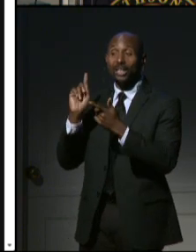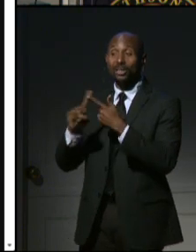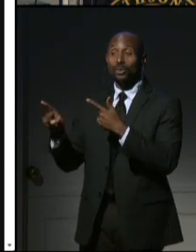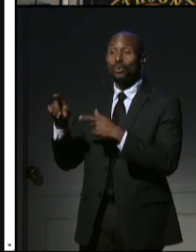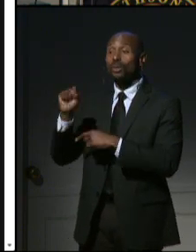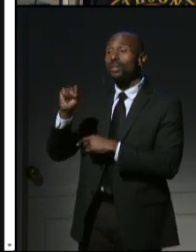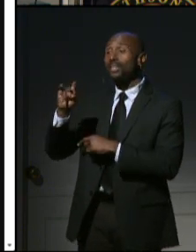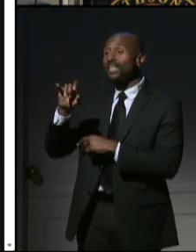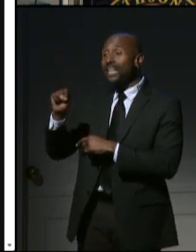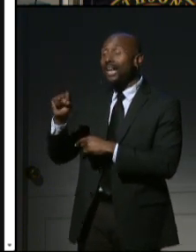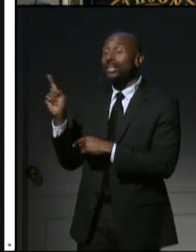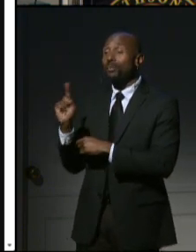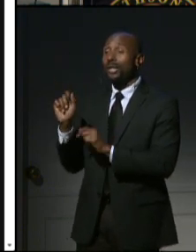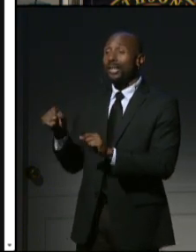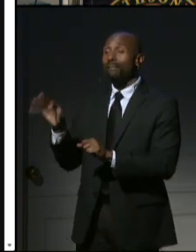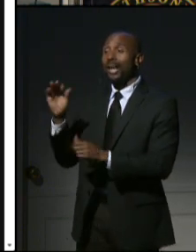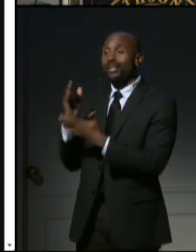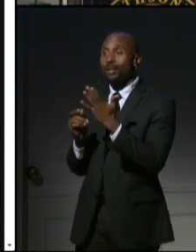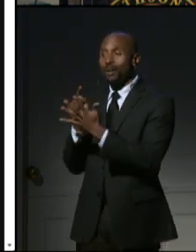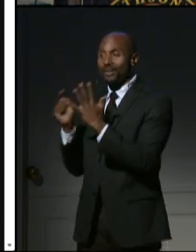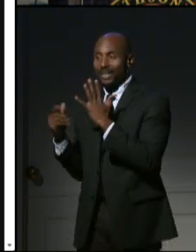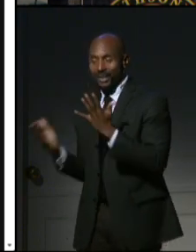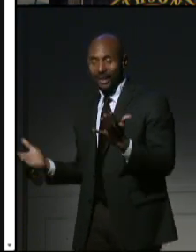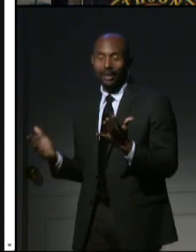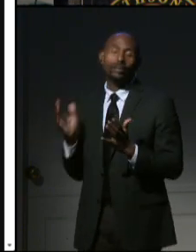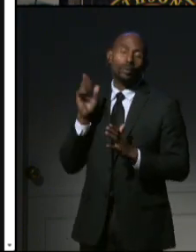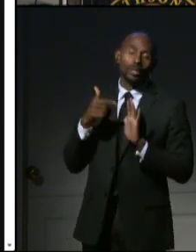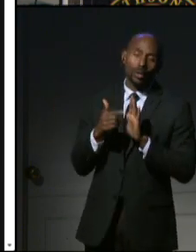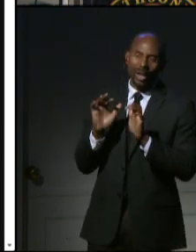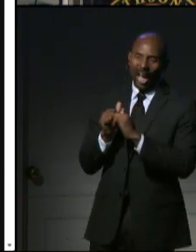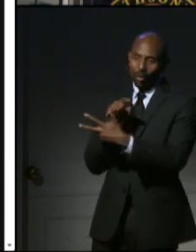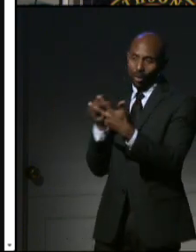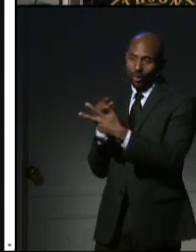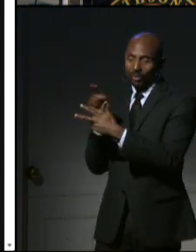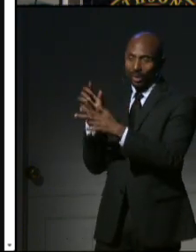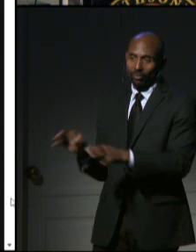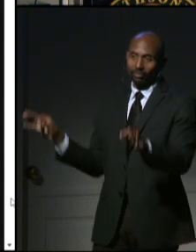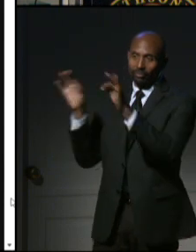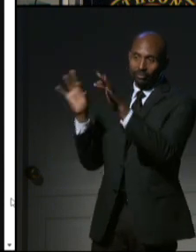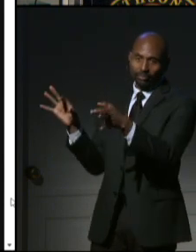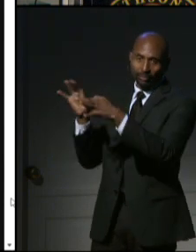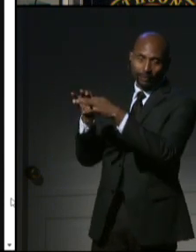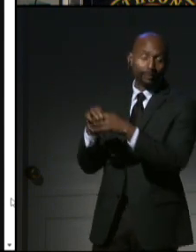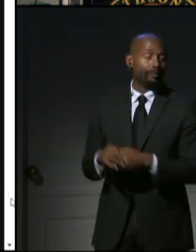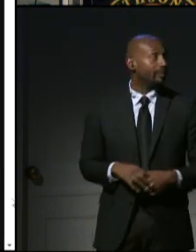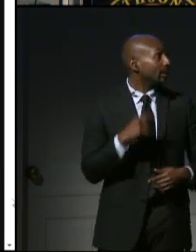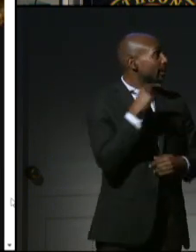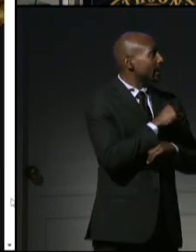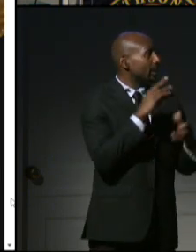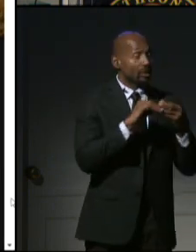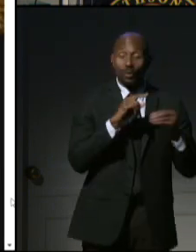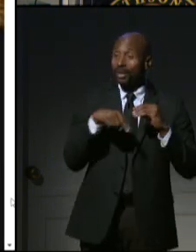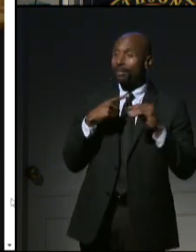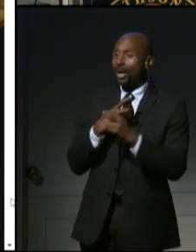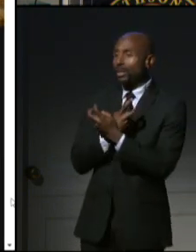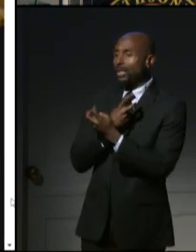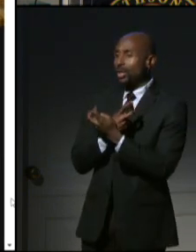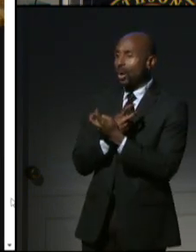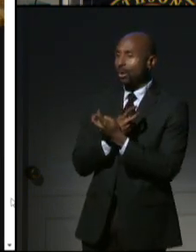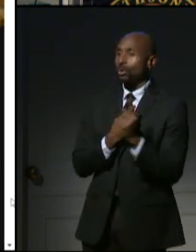sites where some of these things are. And we'll show you how that's relevant. This story was about a skull, just